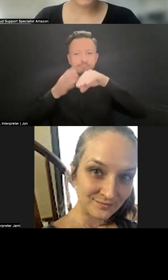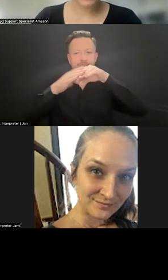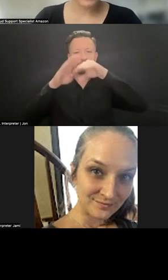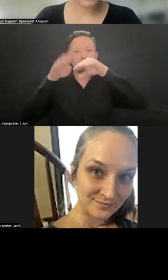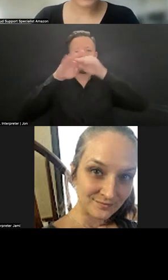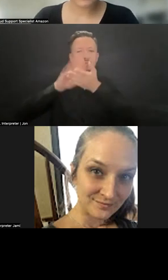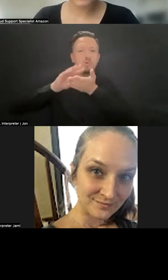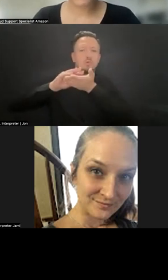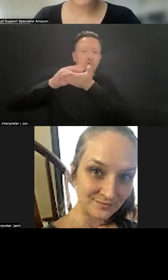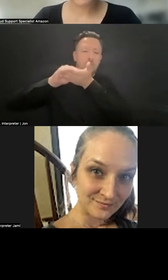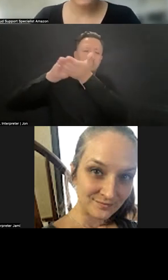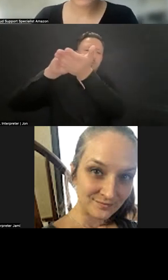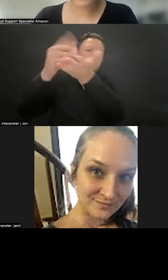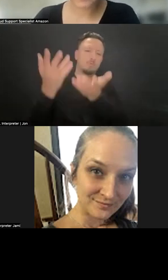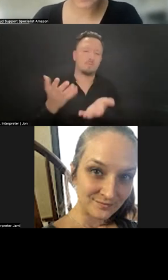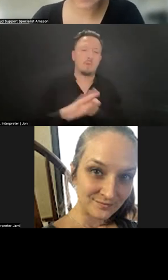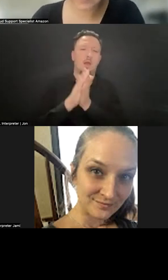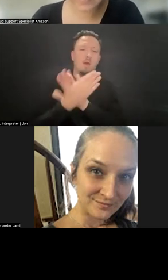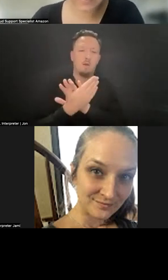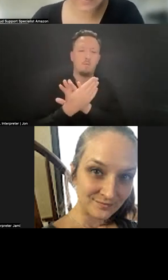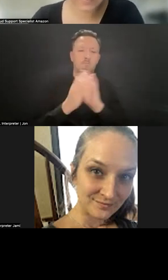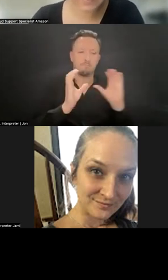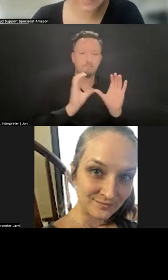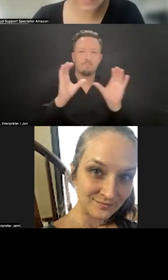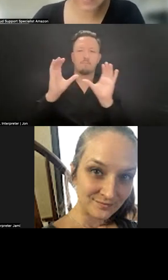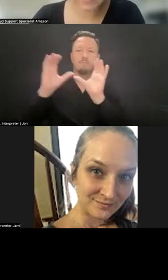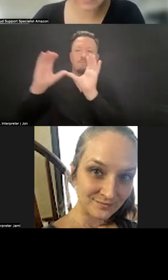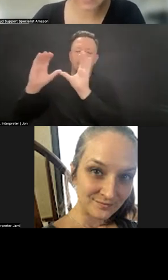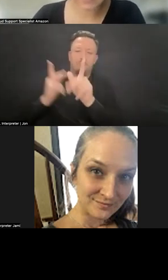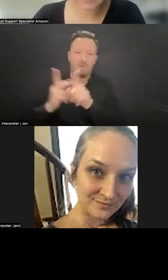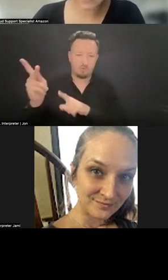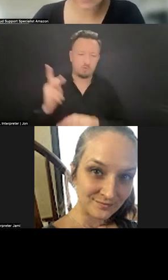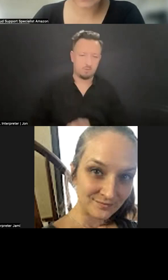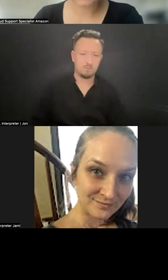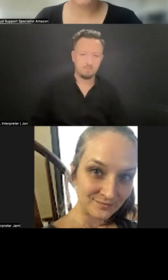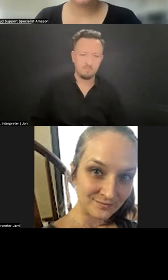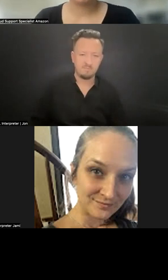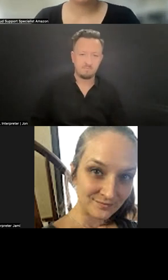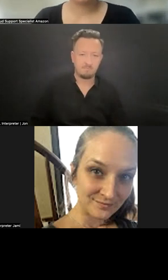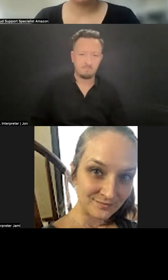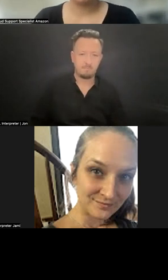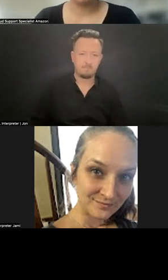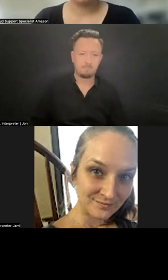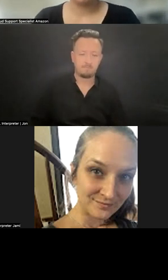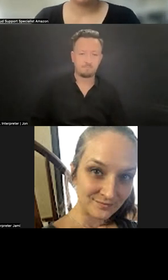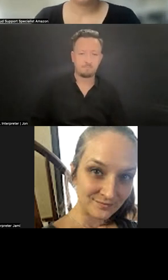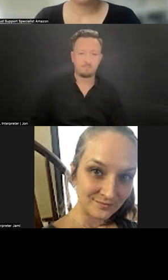You continue to learn and understand and work. There are